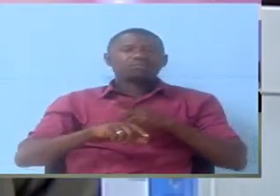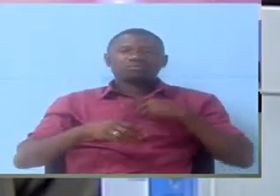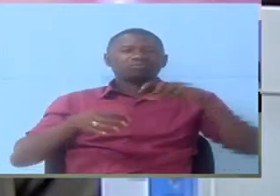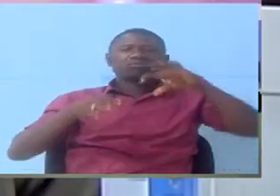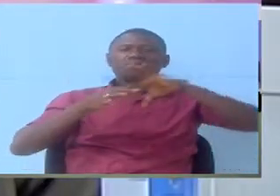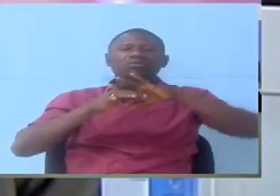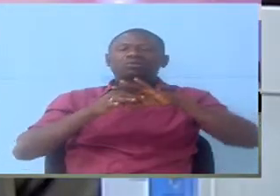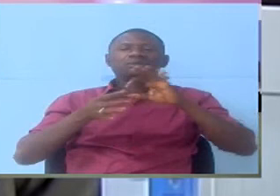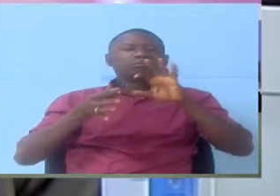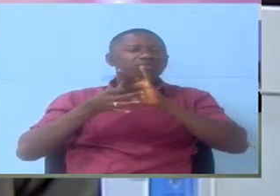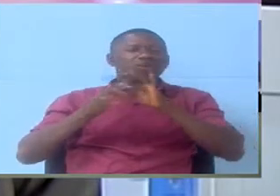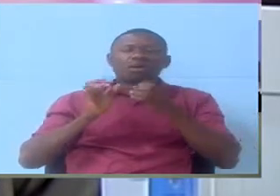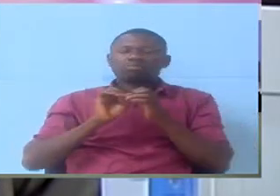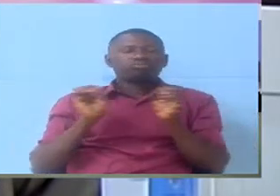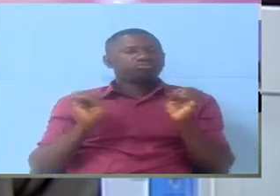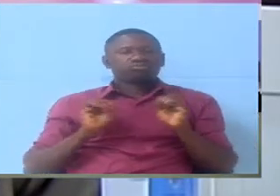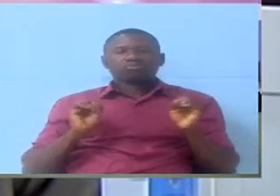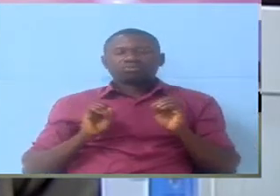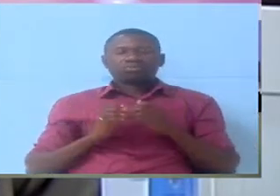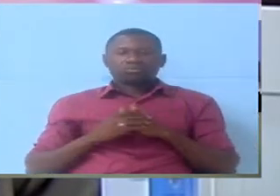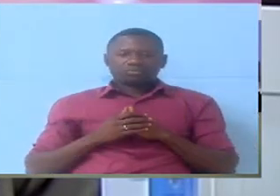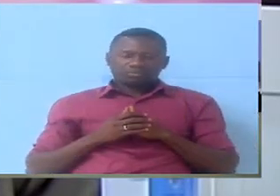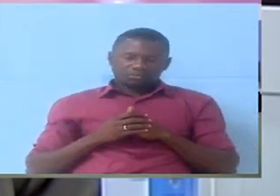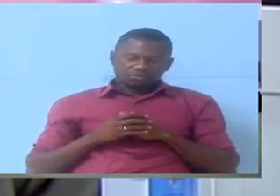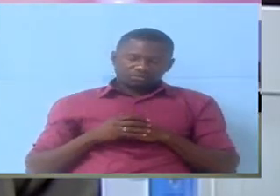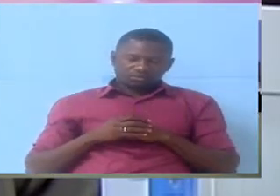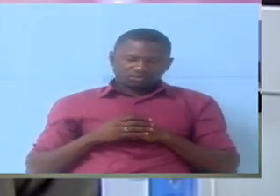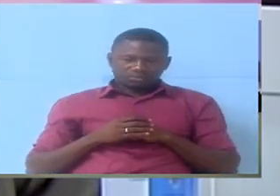after the events.